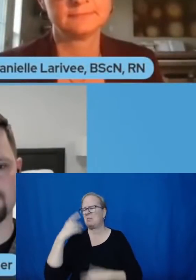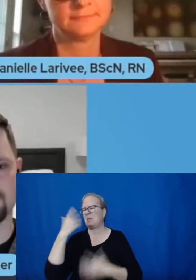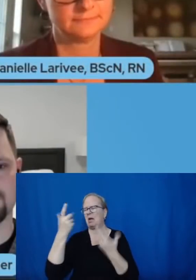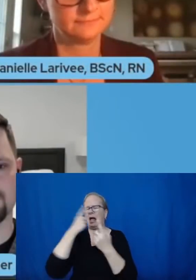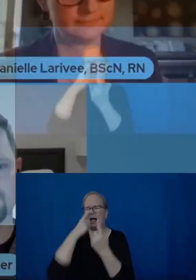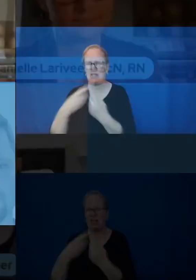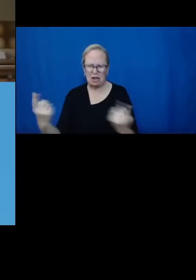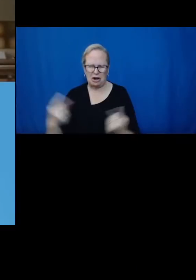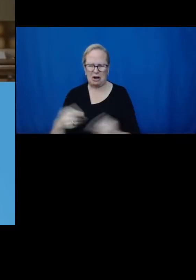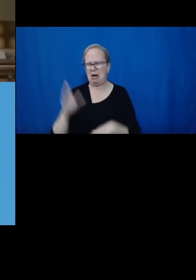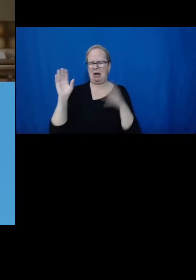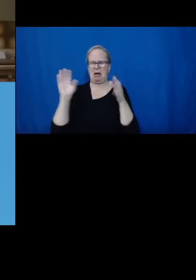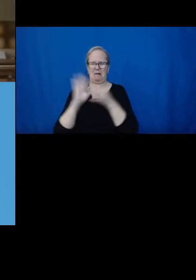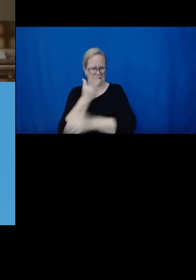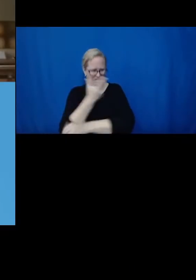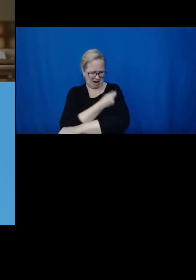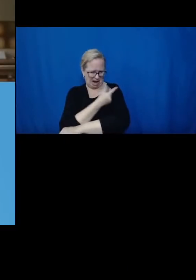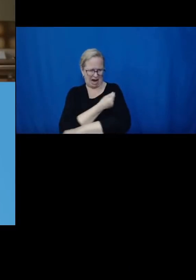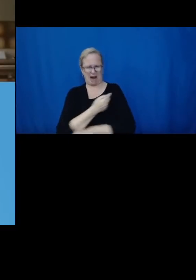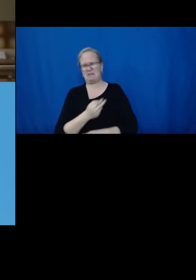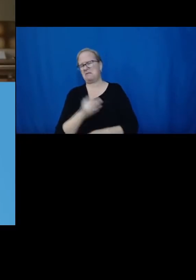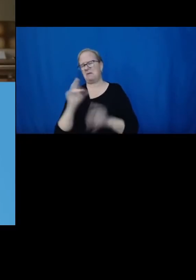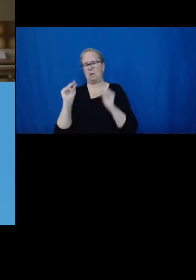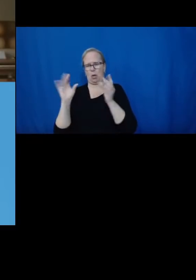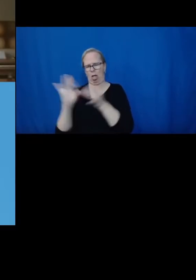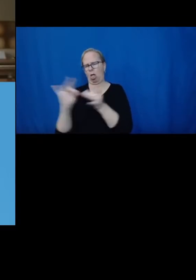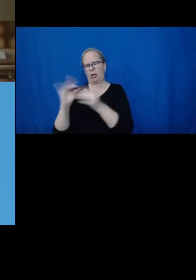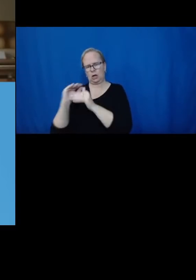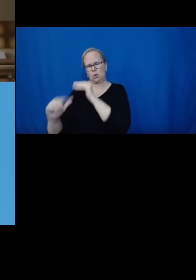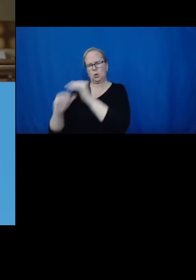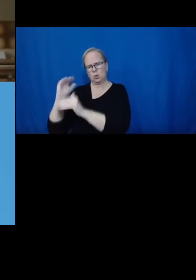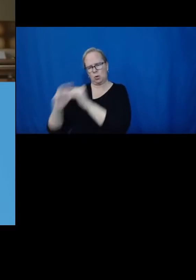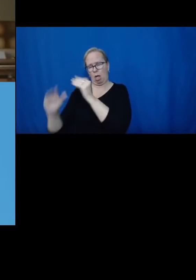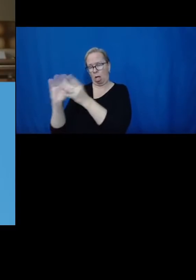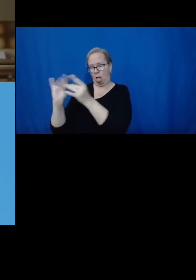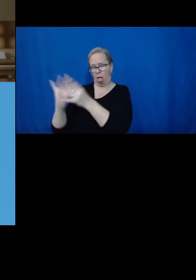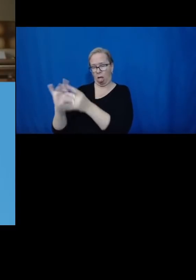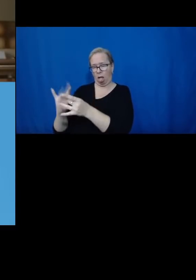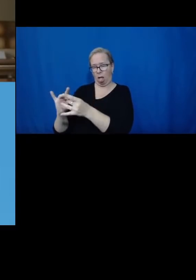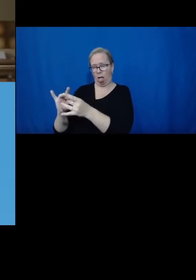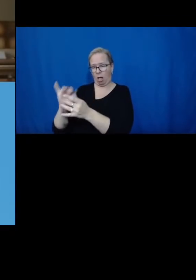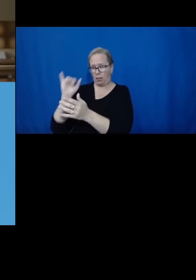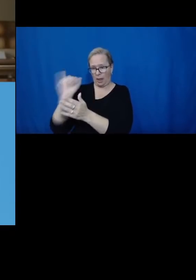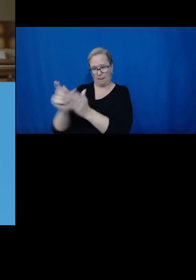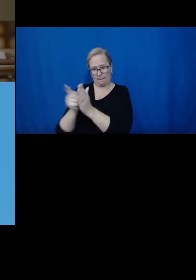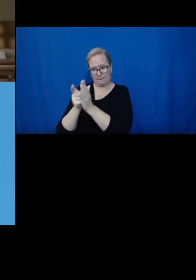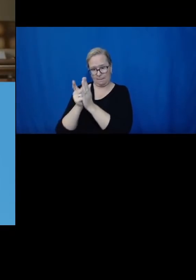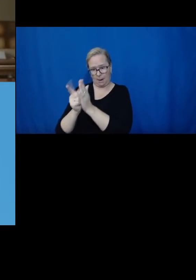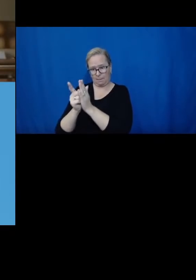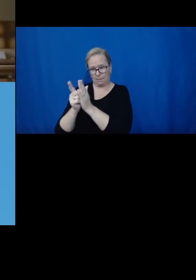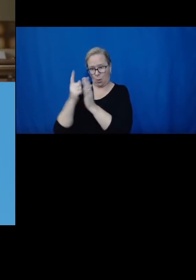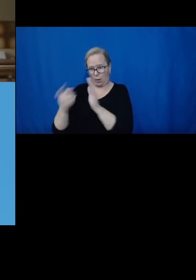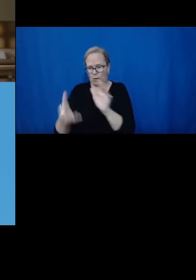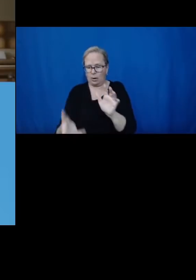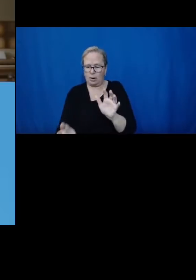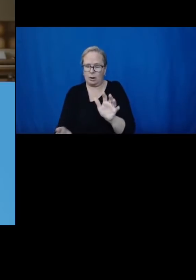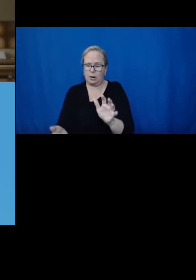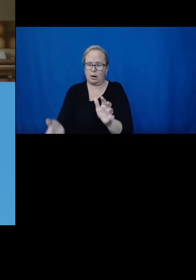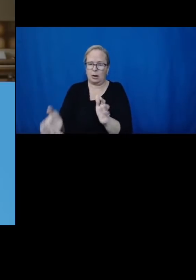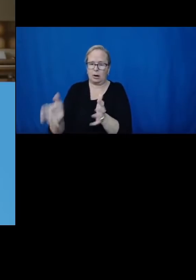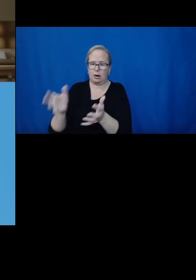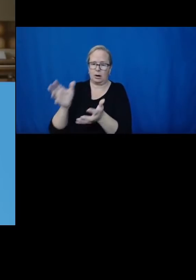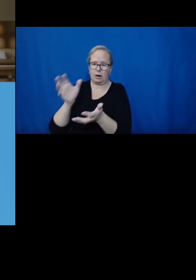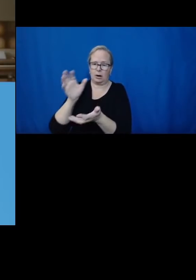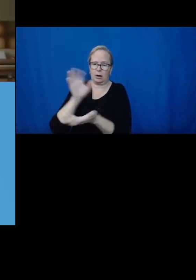to the antibiotics you're giving me, or whatever the excuses start out. But that moment when they're being wheeled down the hallway prone with max oxygen